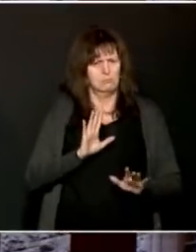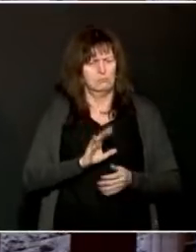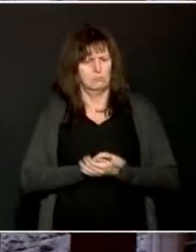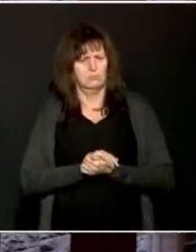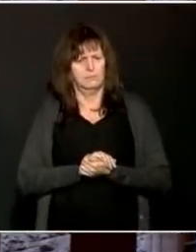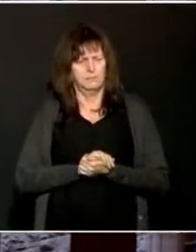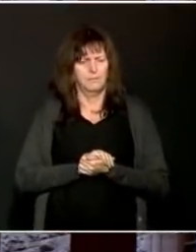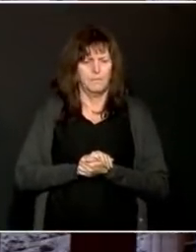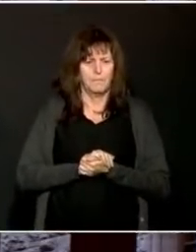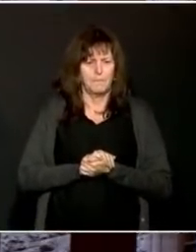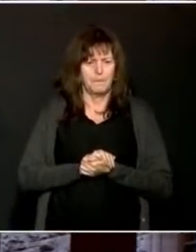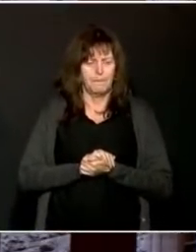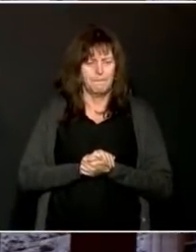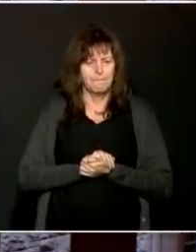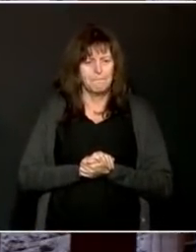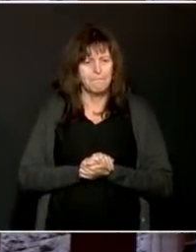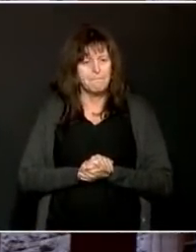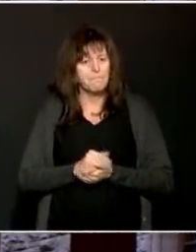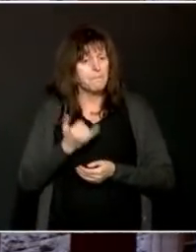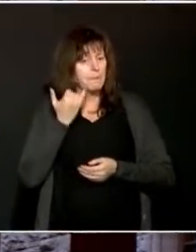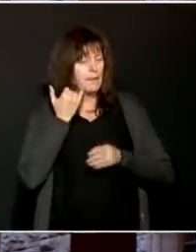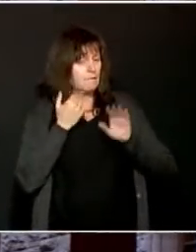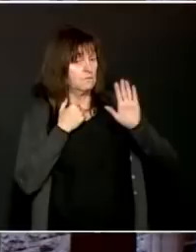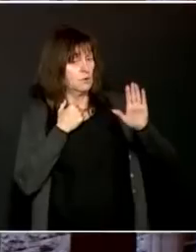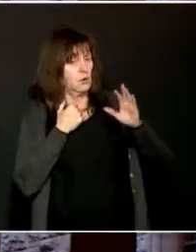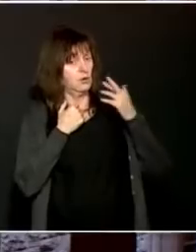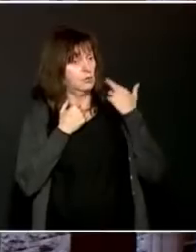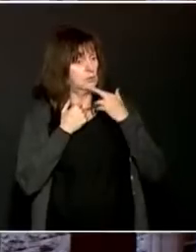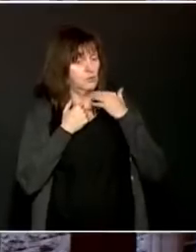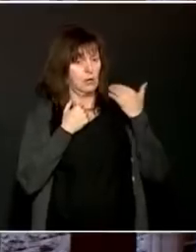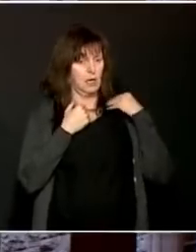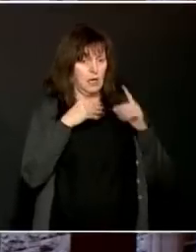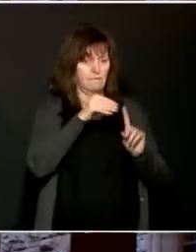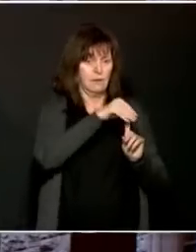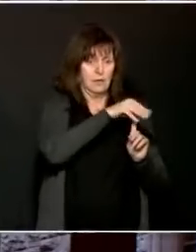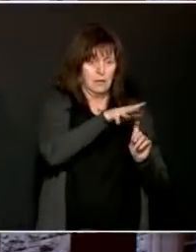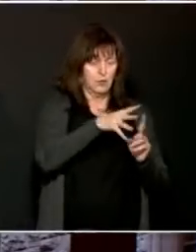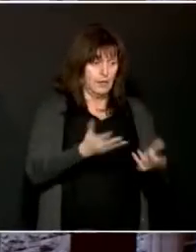there's an outbreak identified at your location, it'll be closed for quite a period of time until that's